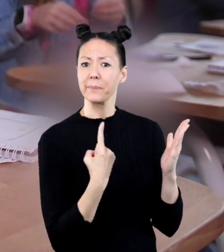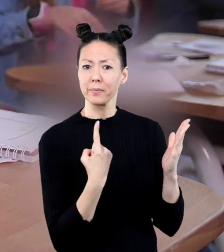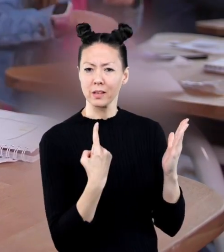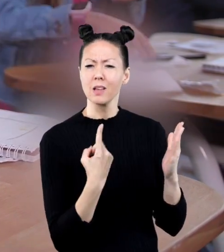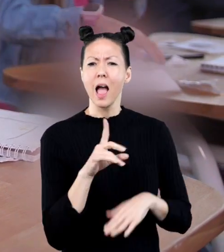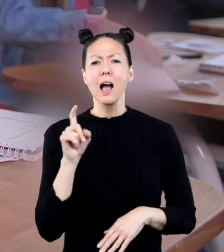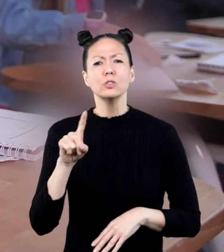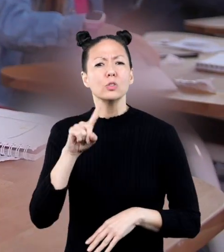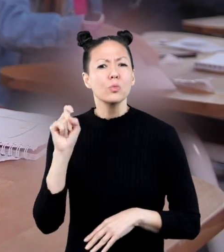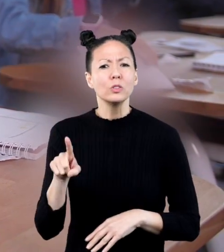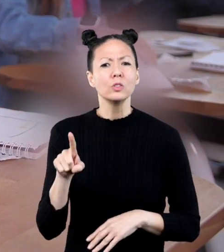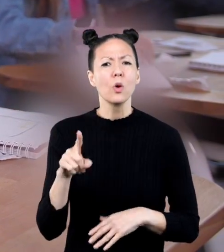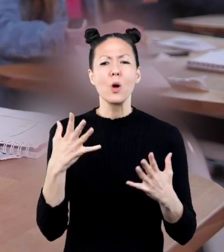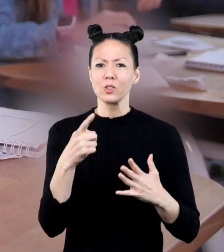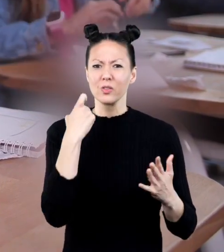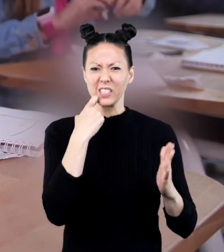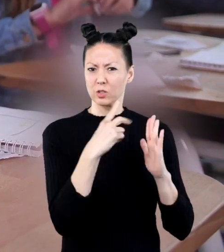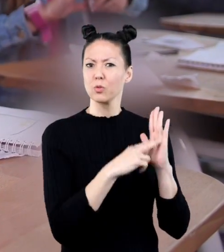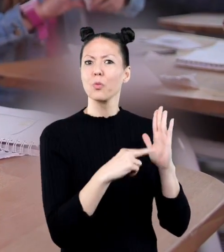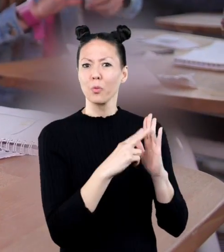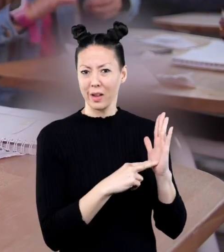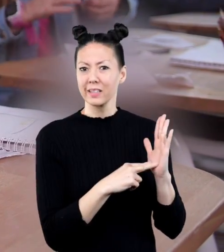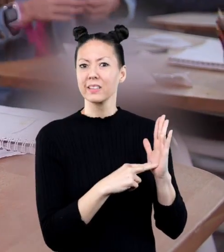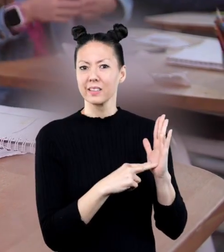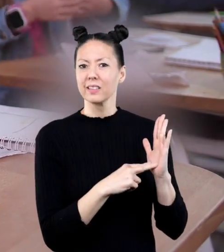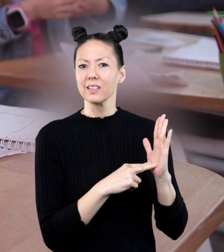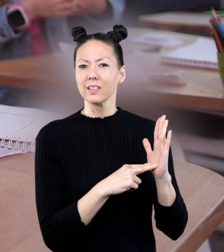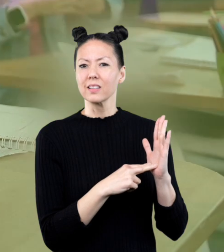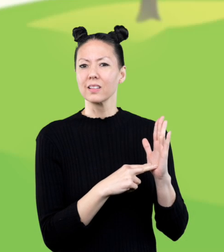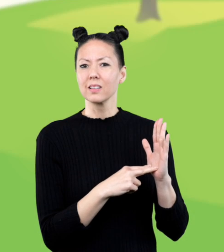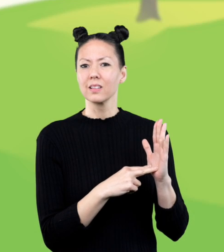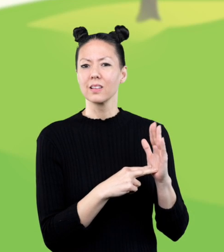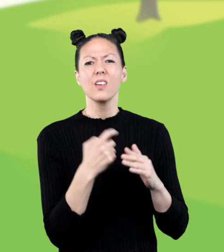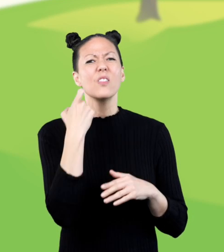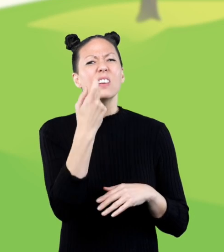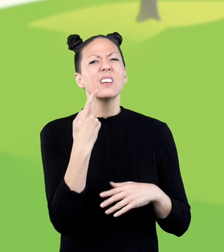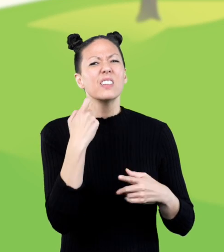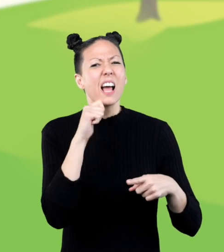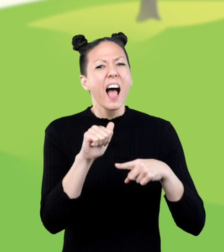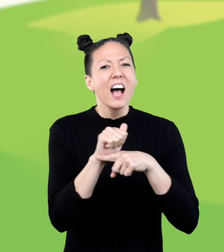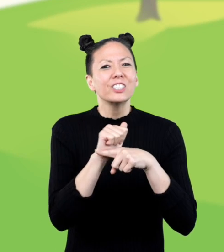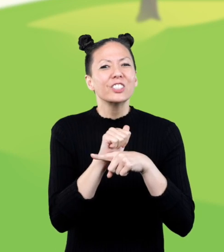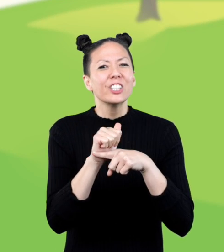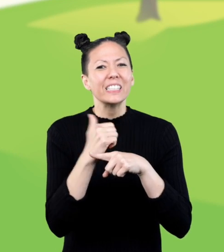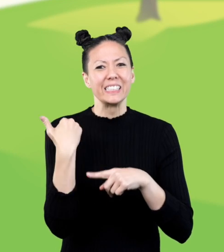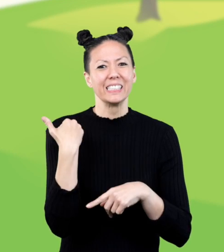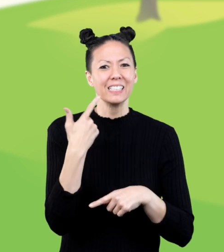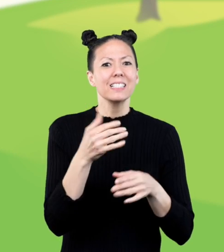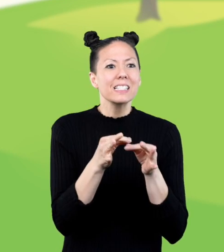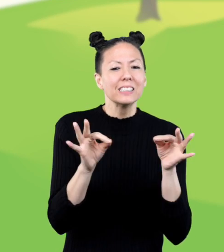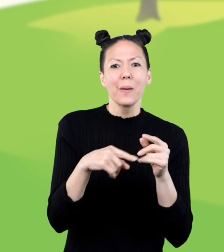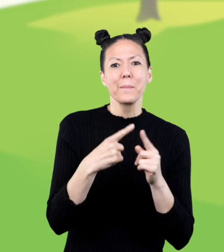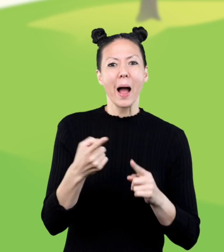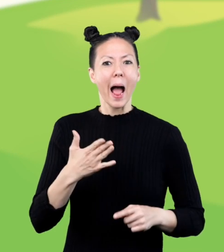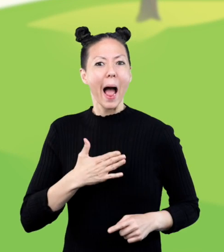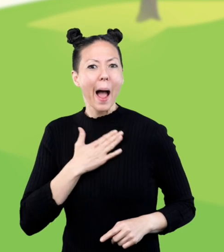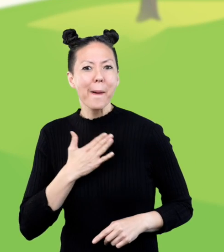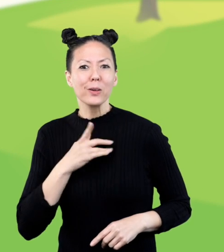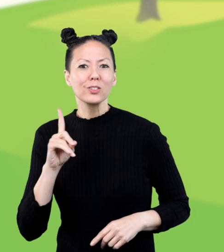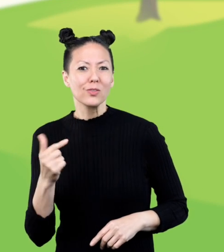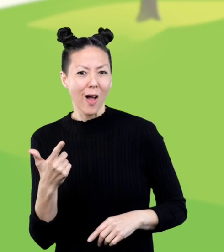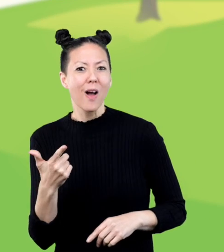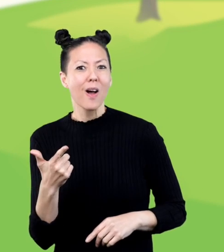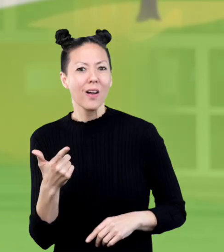something, ask some questions about what you just read. That's what we did in the exercise with our sentence about the happy